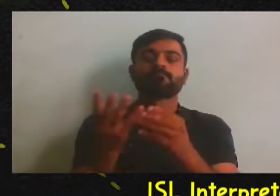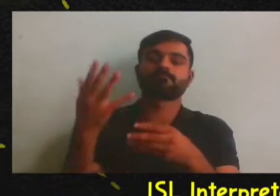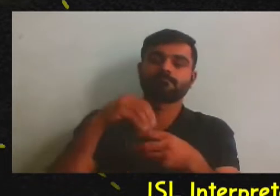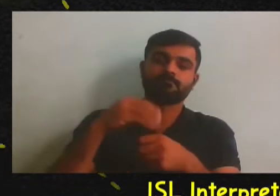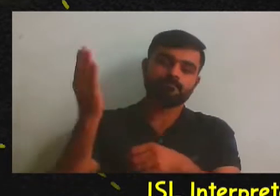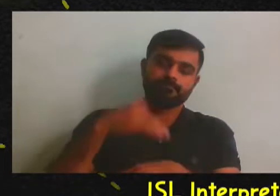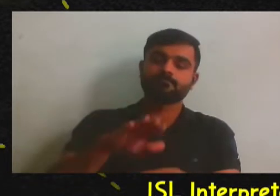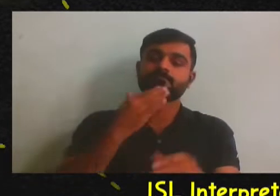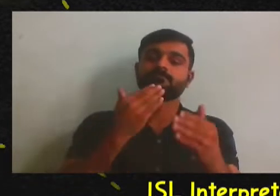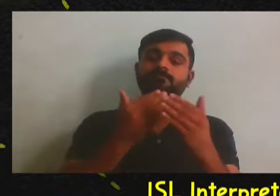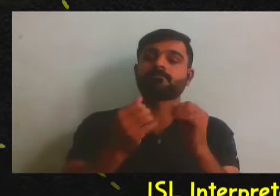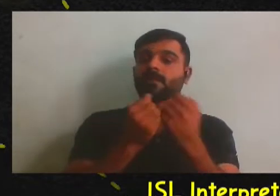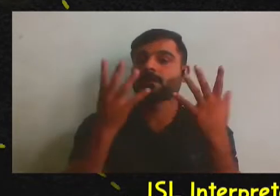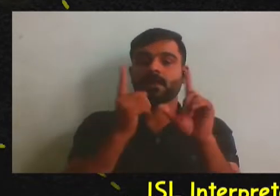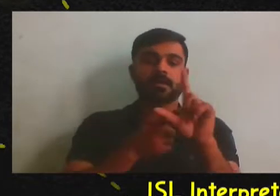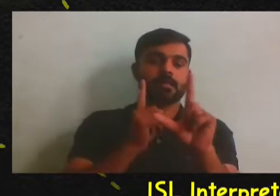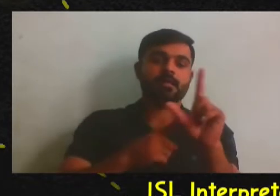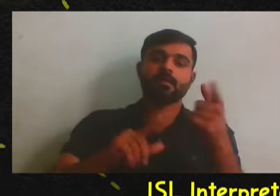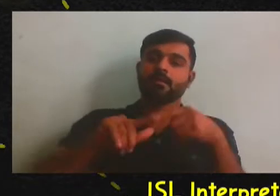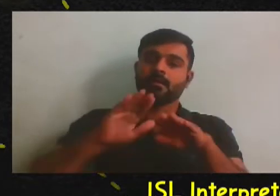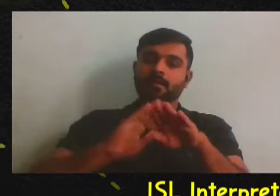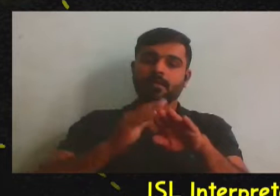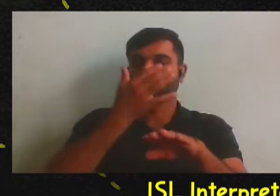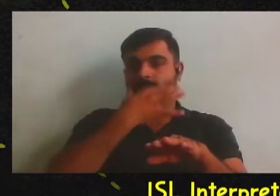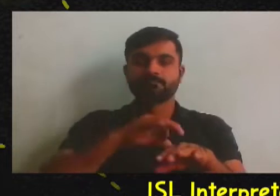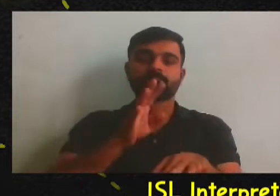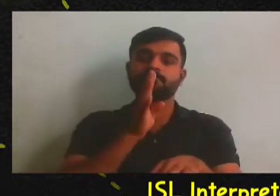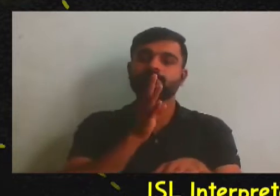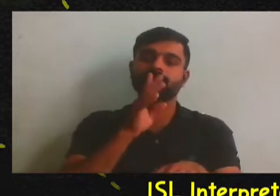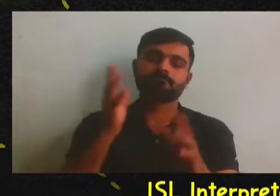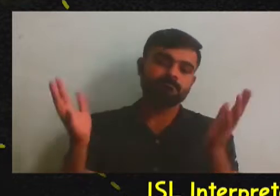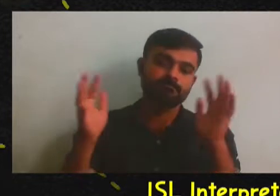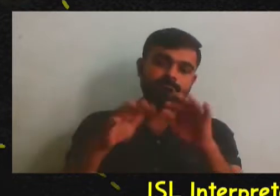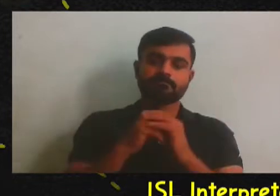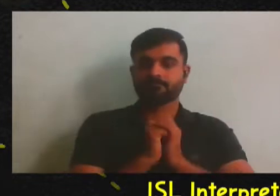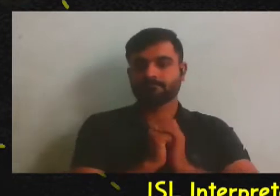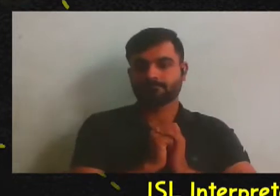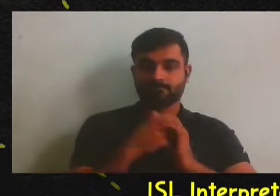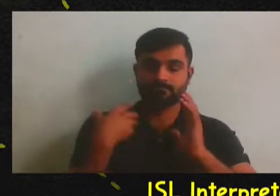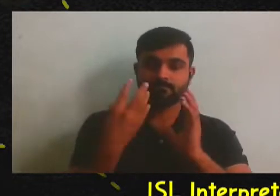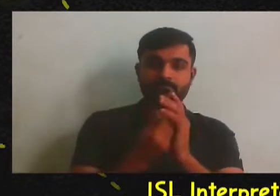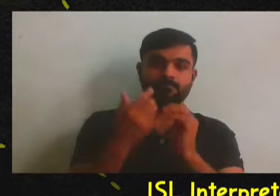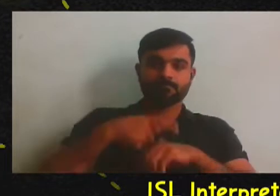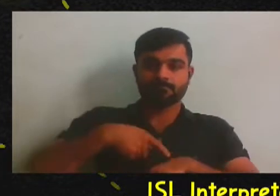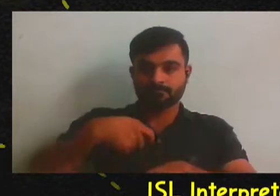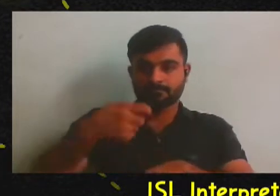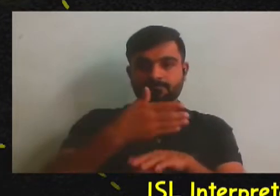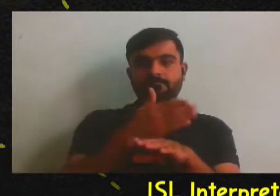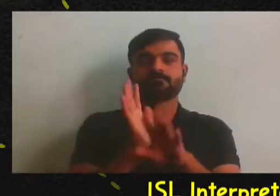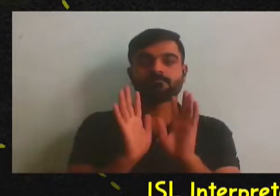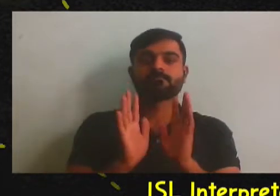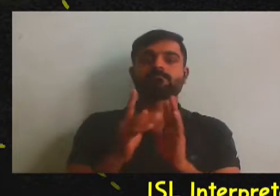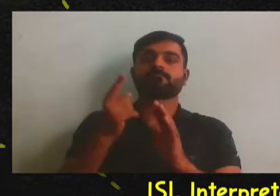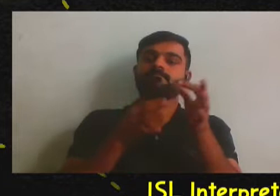doubt, thanks to these many years of experience that our wonderful speakers have gathered. So without further ado, let me